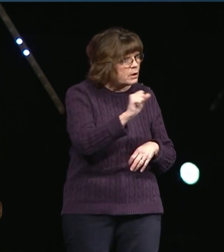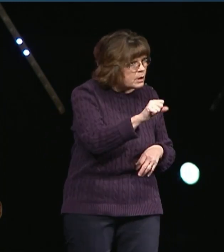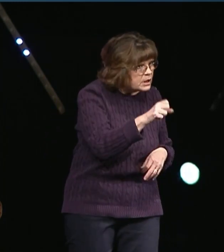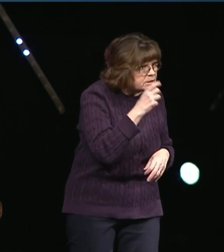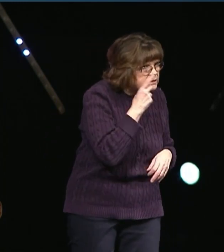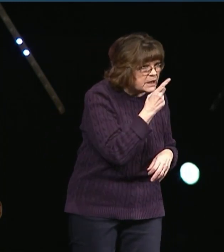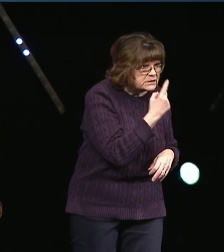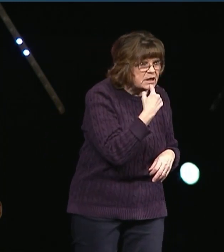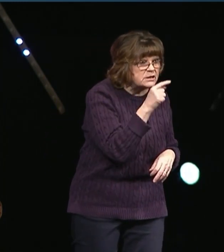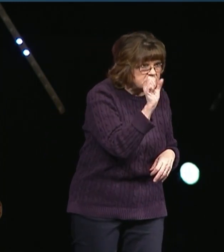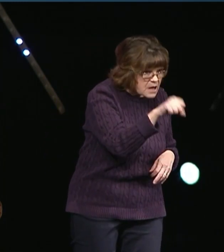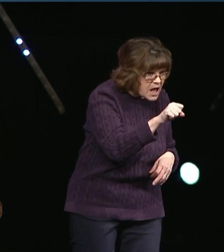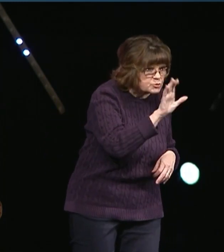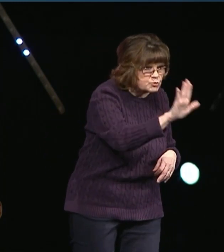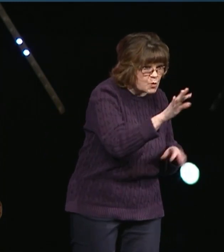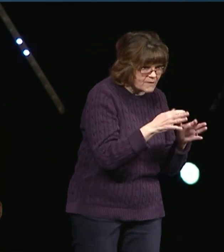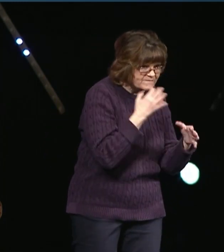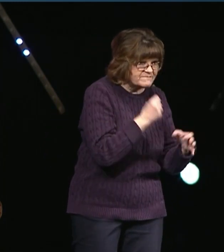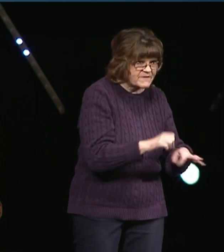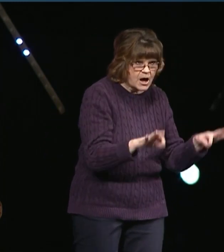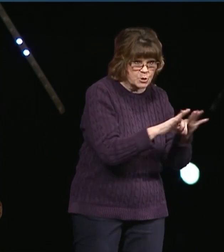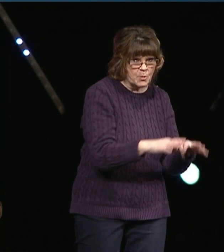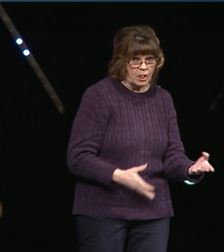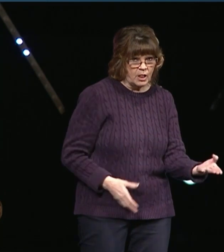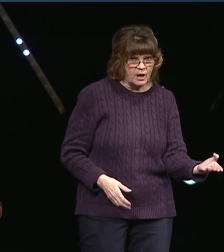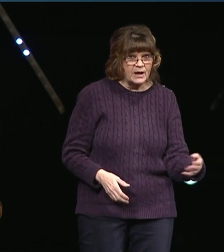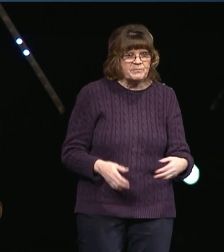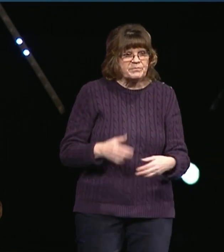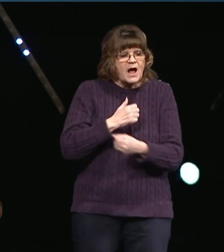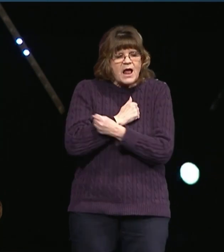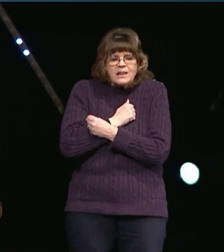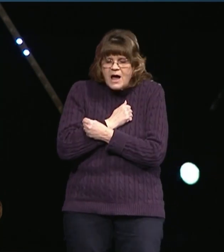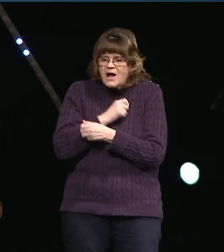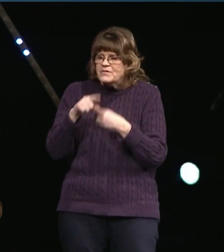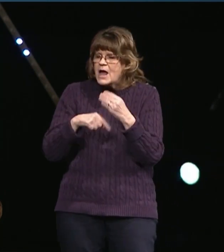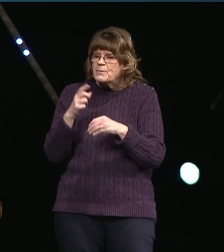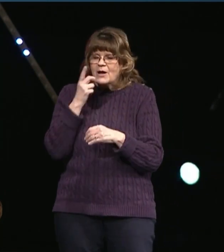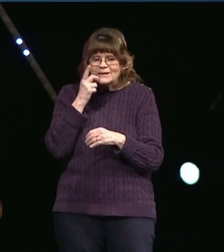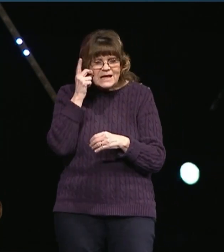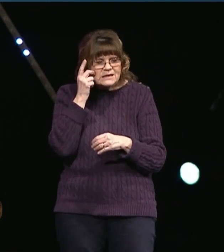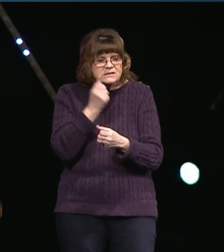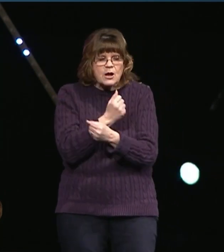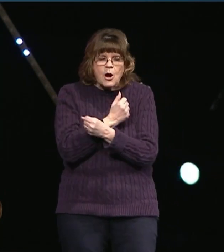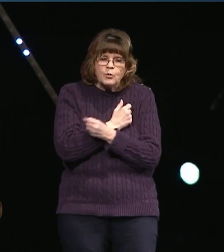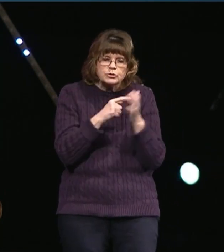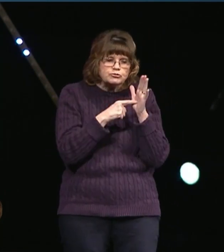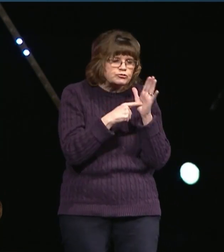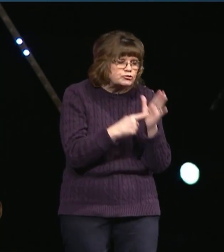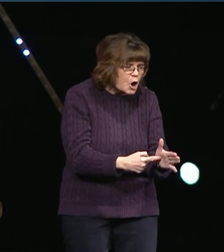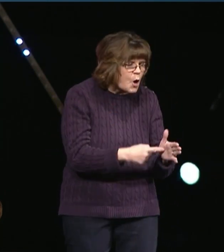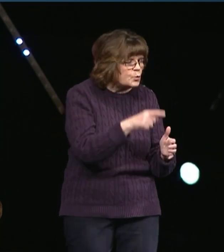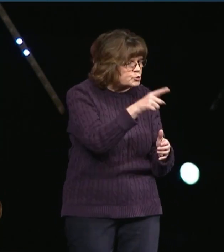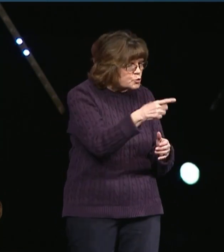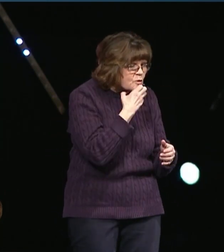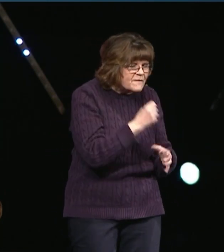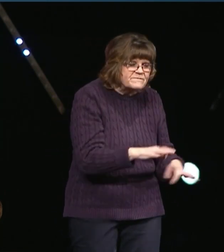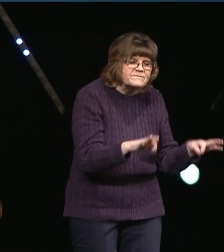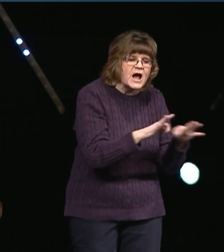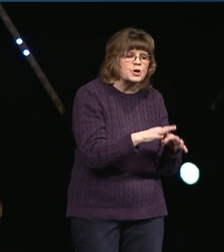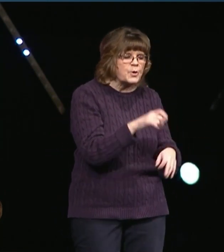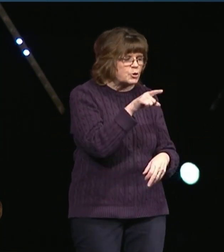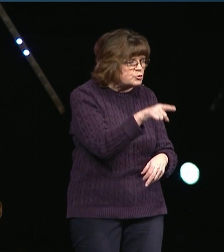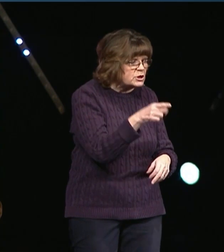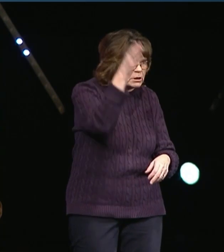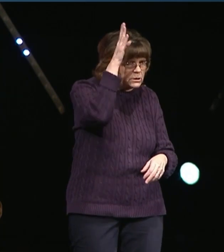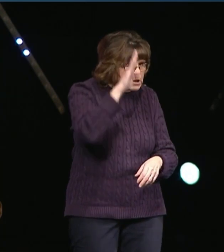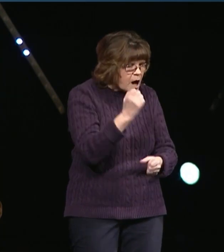highest quality of work. So let's work together to do that. I love that about him. He had high but not unreasonable expectations for himself